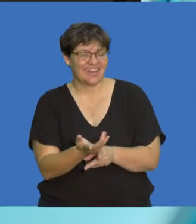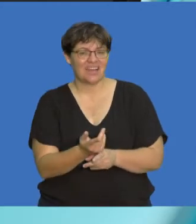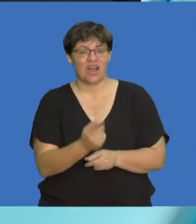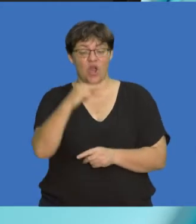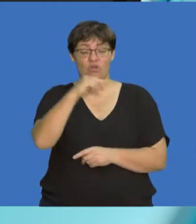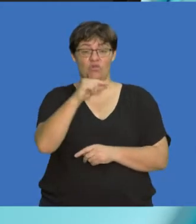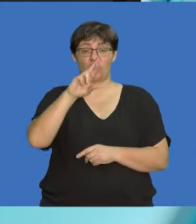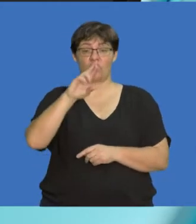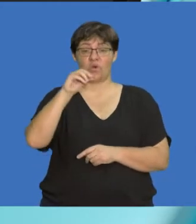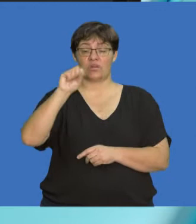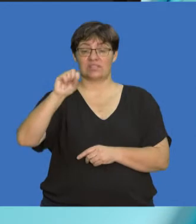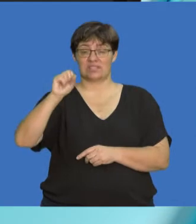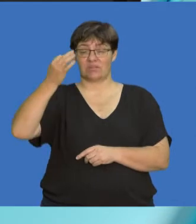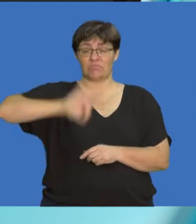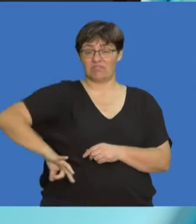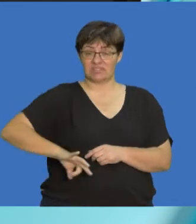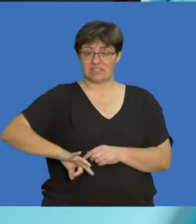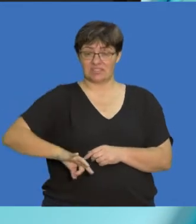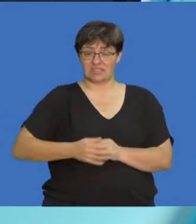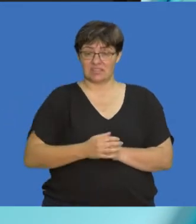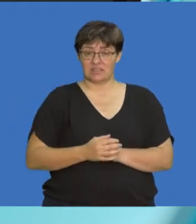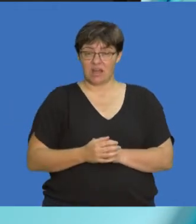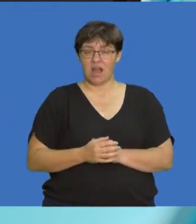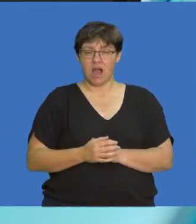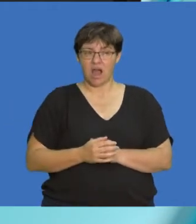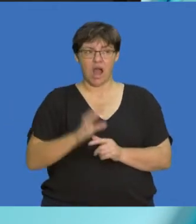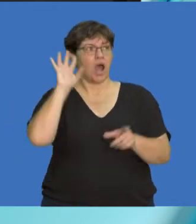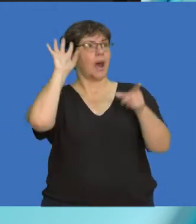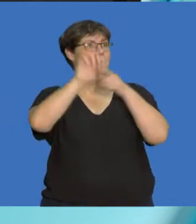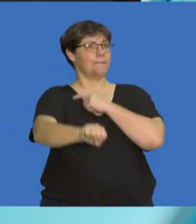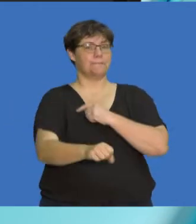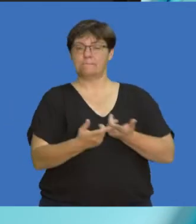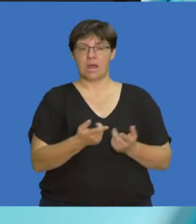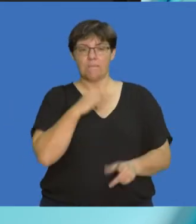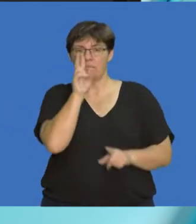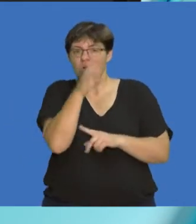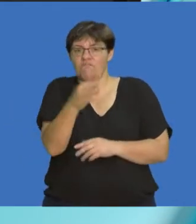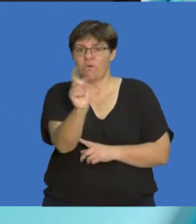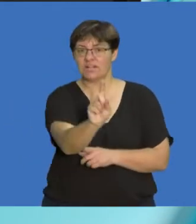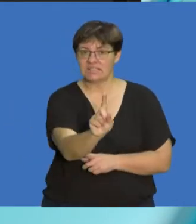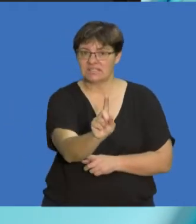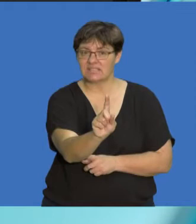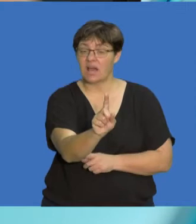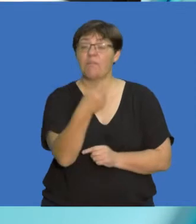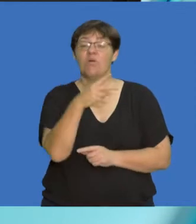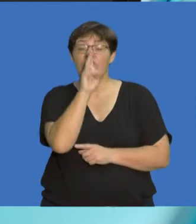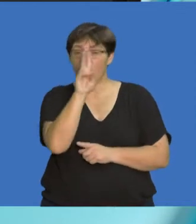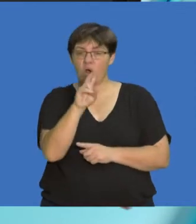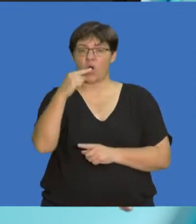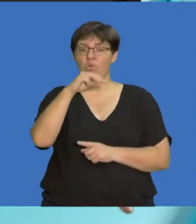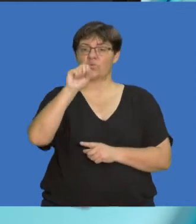gross profit. Immediately, this should ring a bell. What am I looking for? I'm looking for my gross